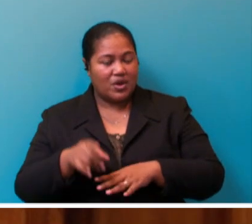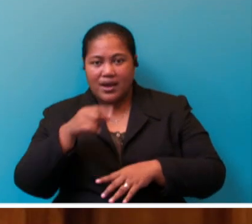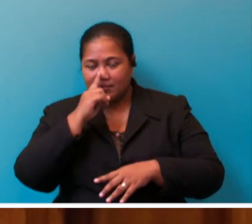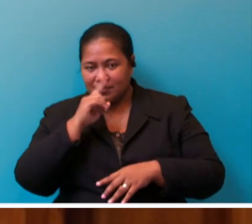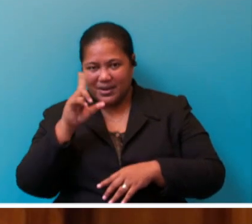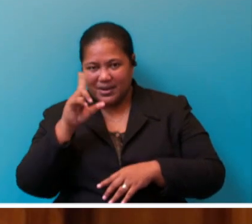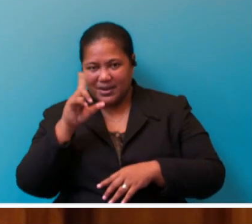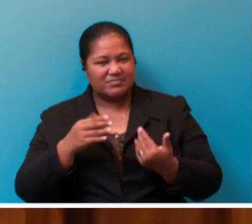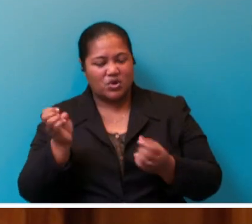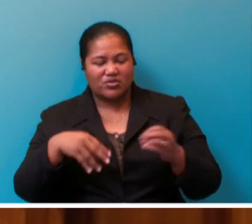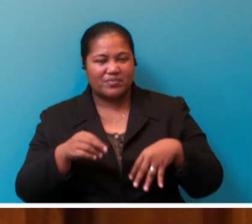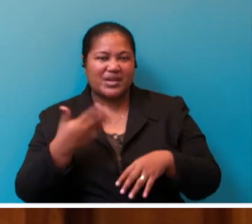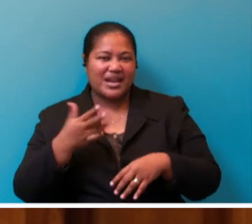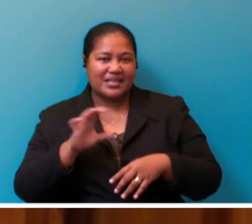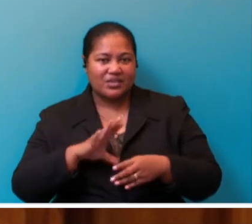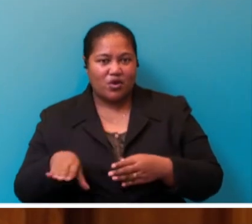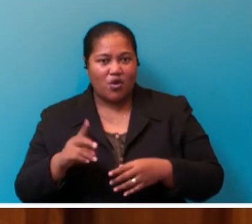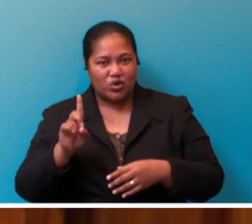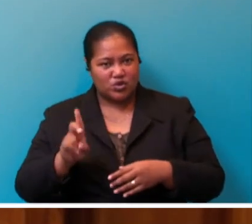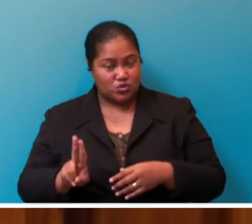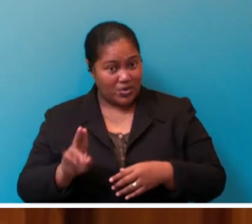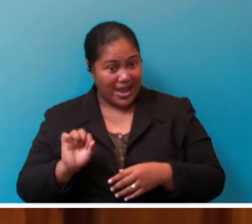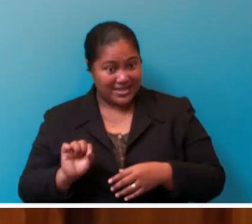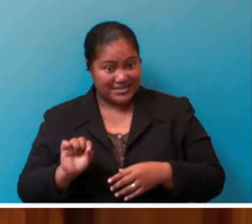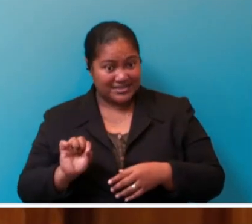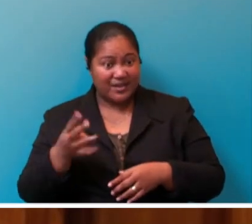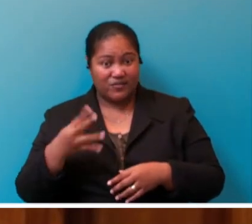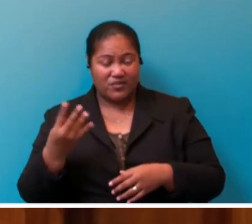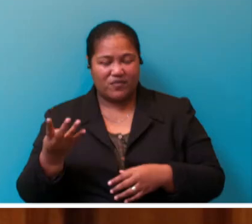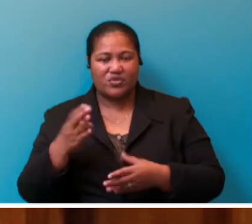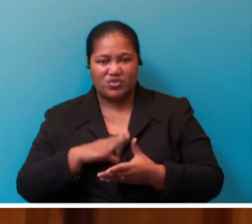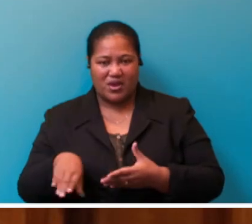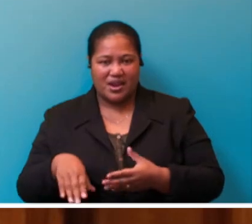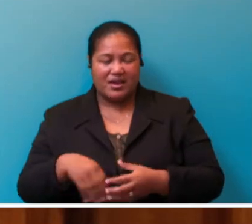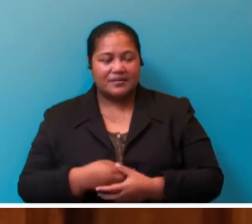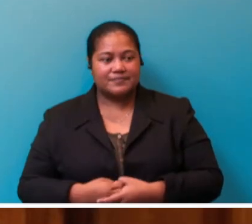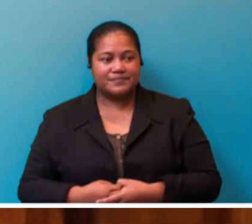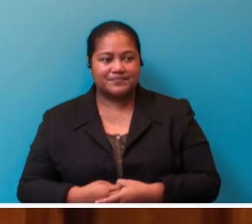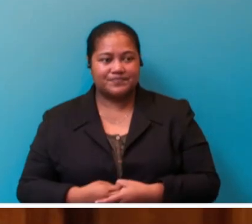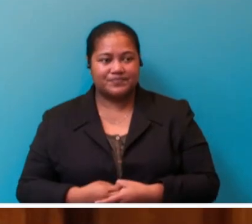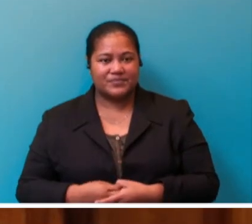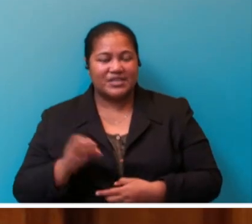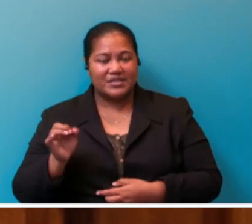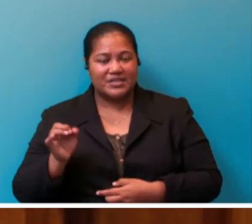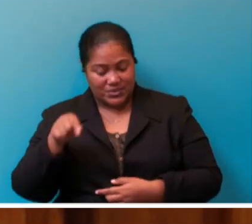$90 or US 44 of spending each. So this is significant, Mr. Speaker,